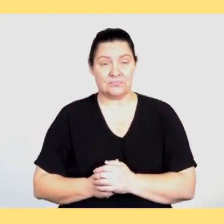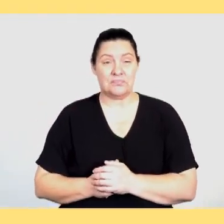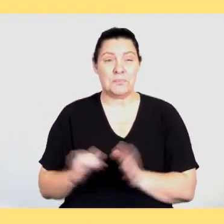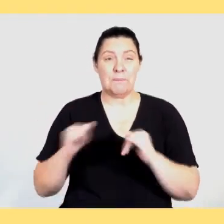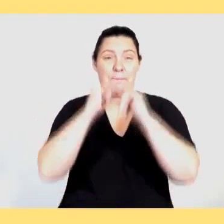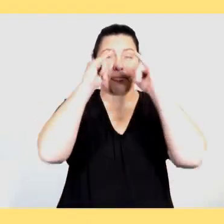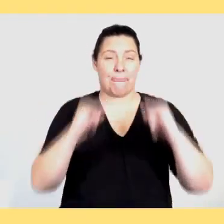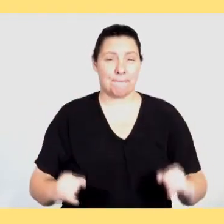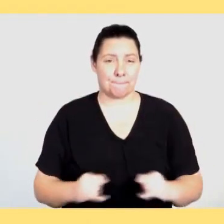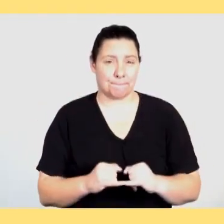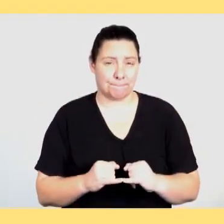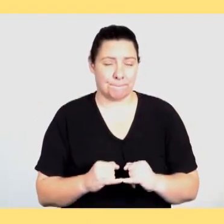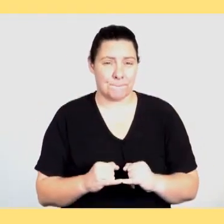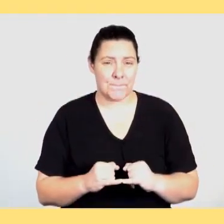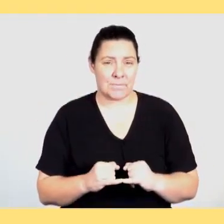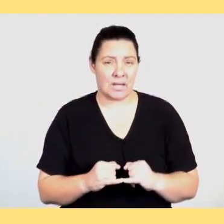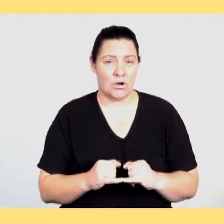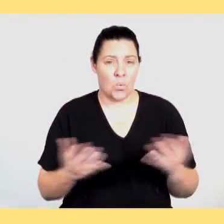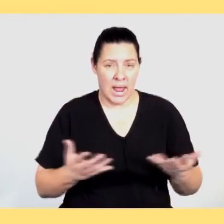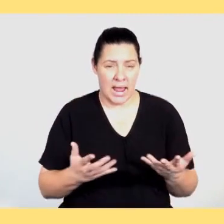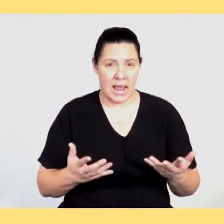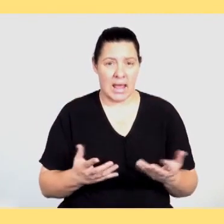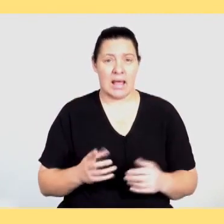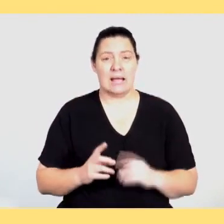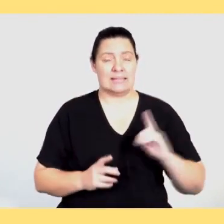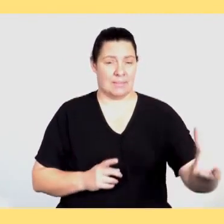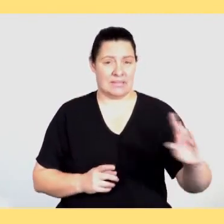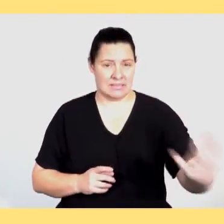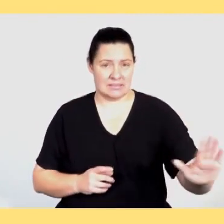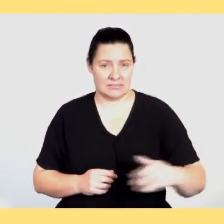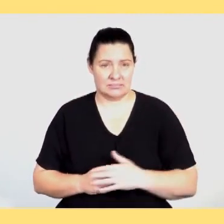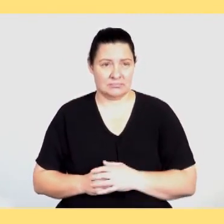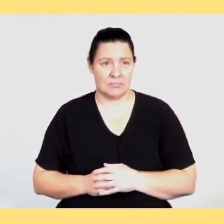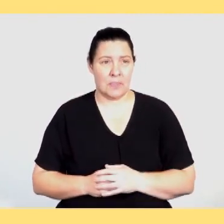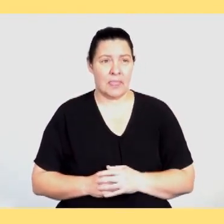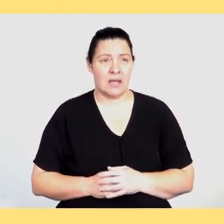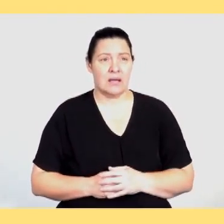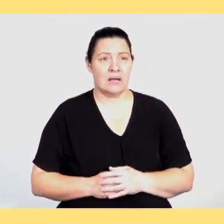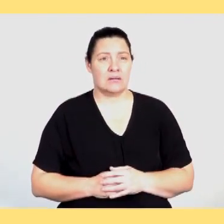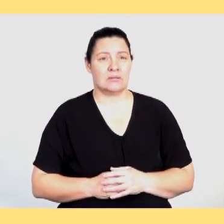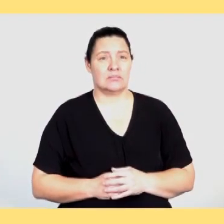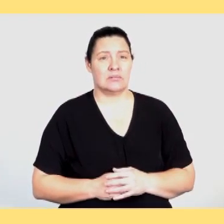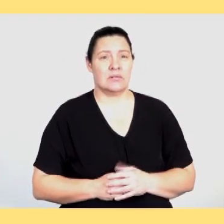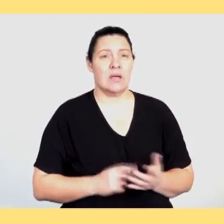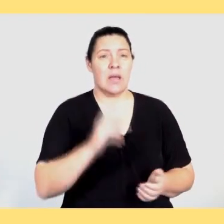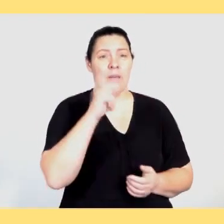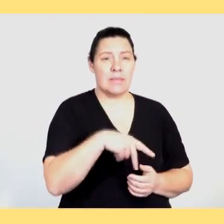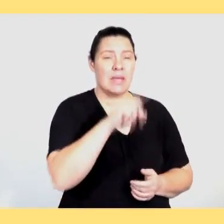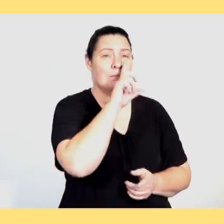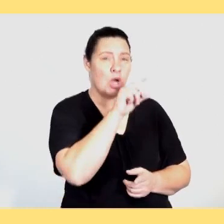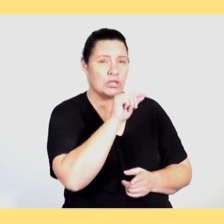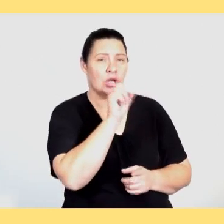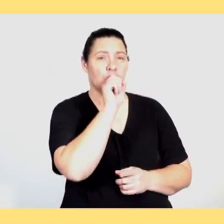my invoices are going to go on the debit side. Start with PBED. We sold goods to